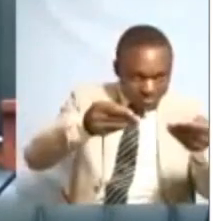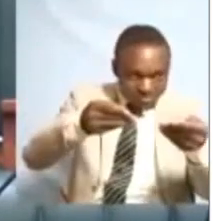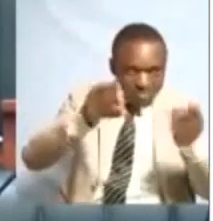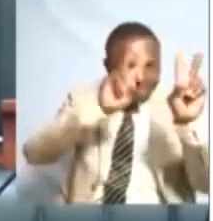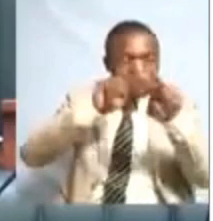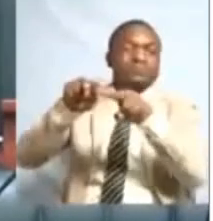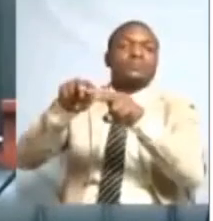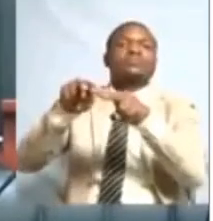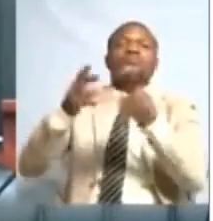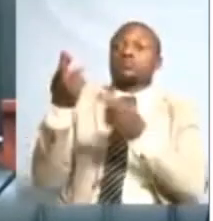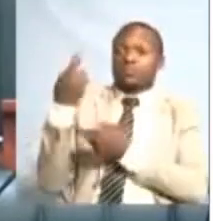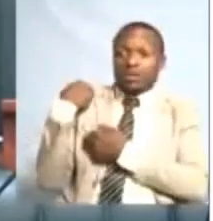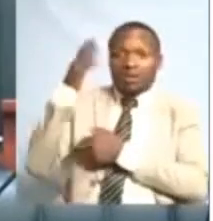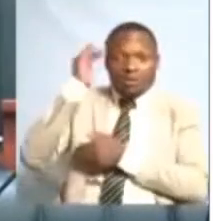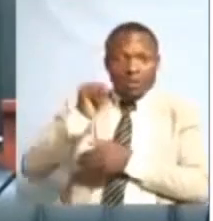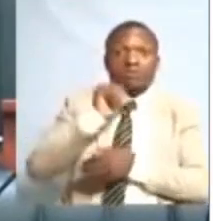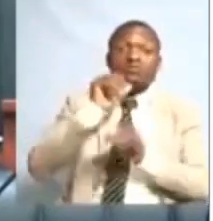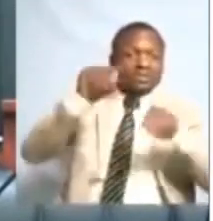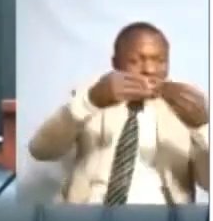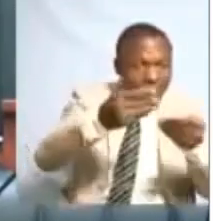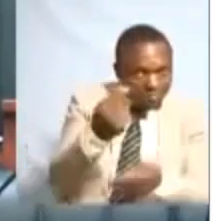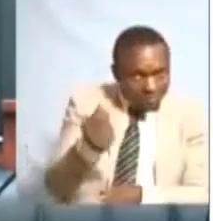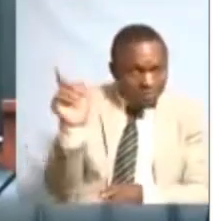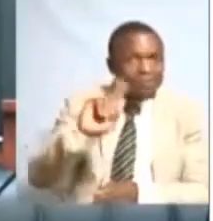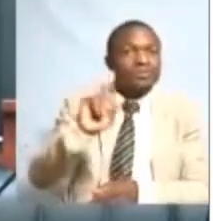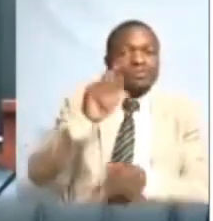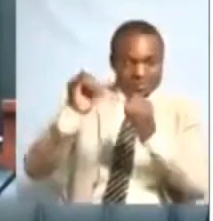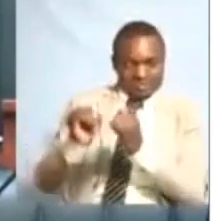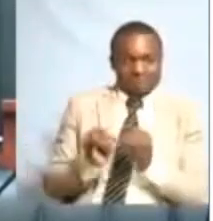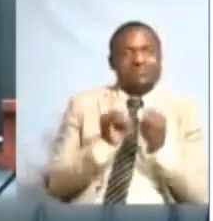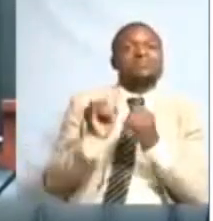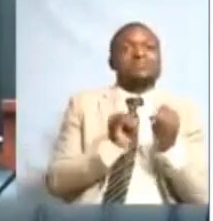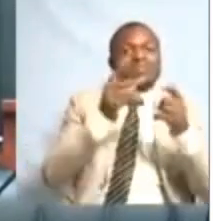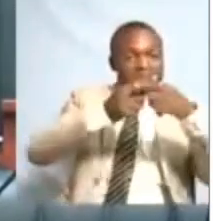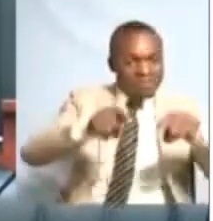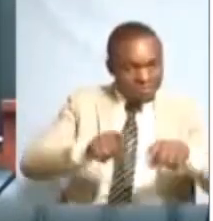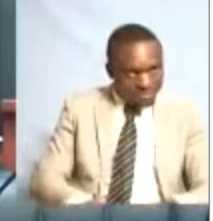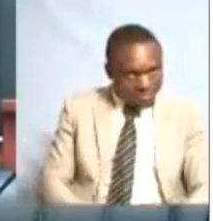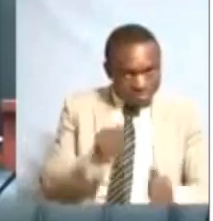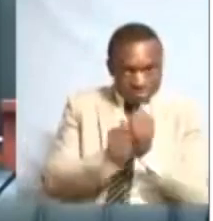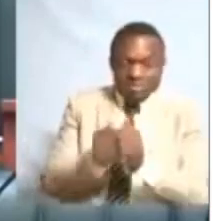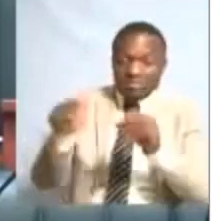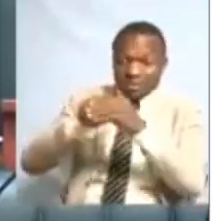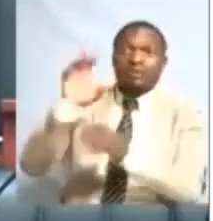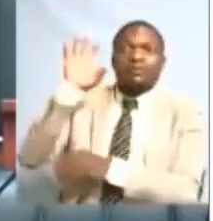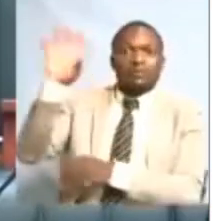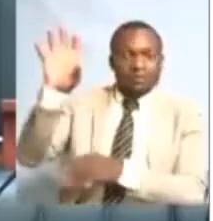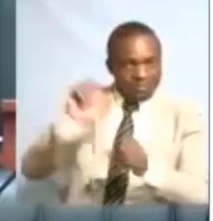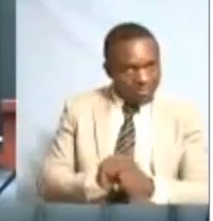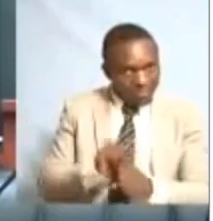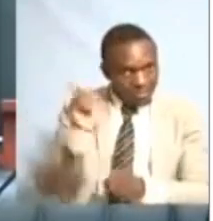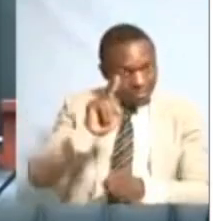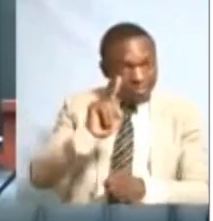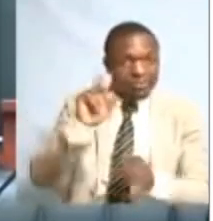a supervisory role. Why not take money to where the implementation takes place, which is in the provinces,